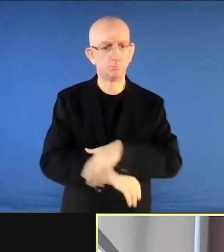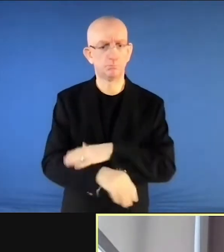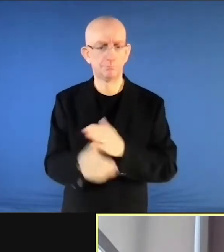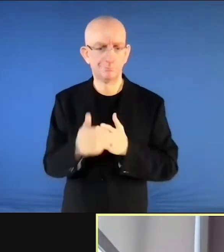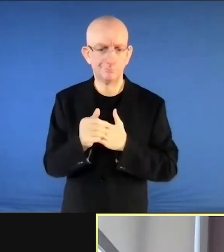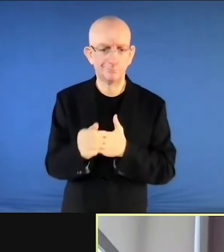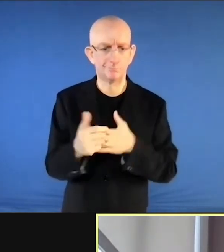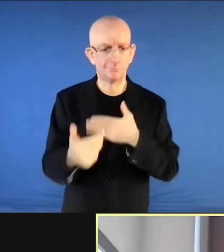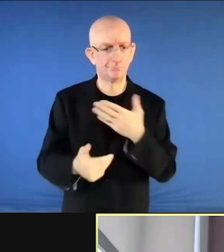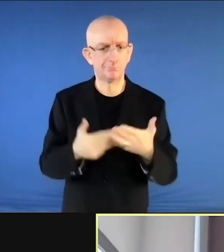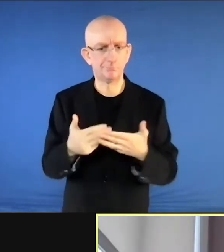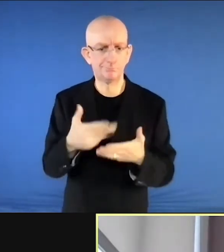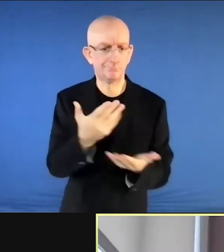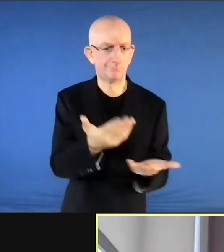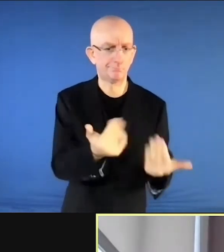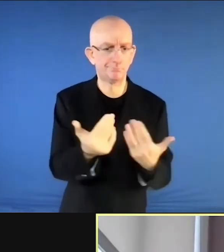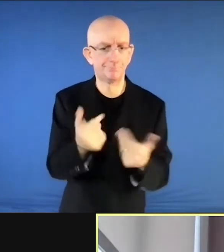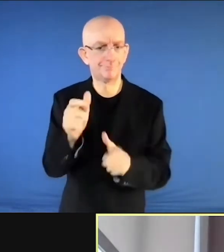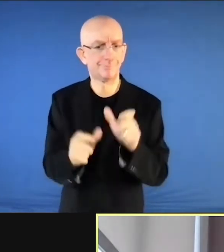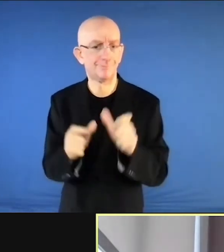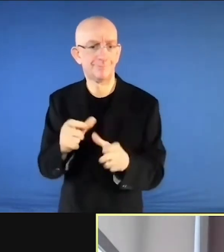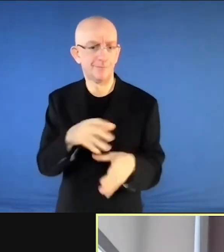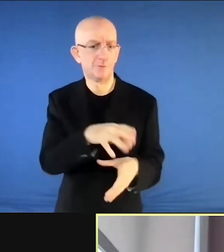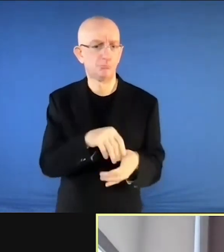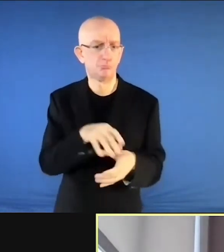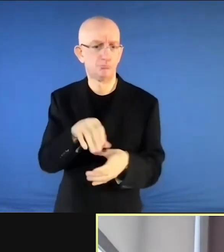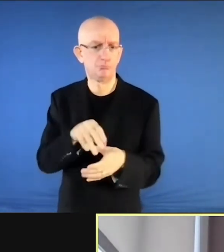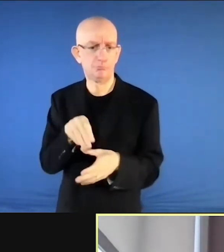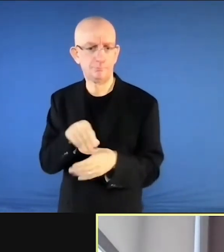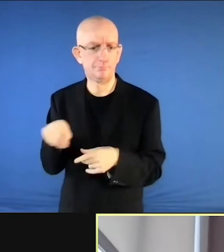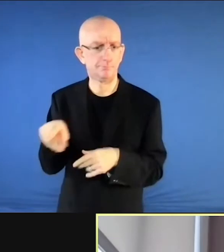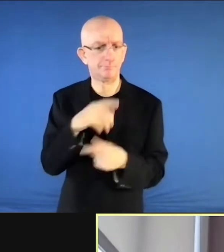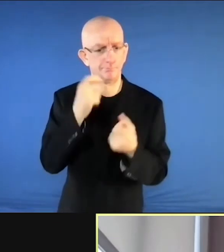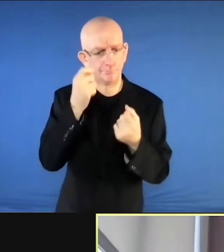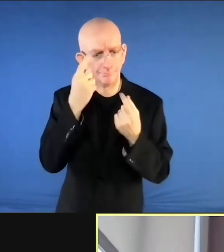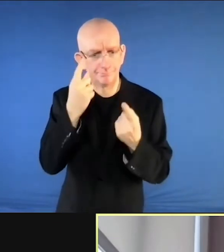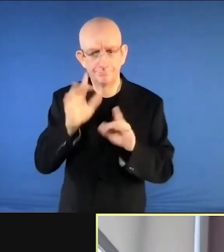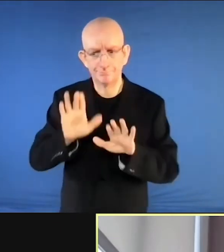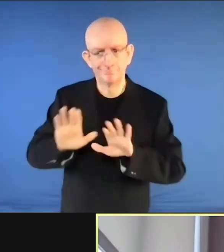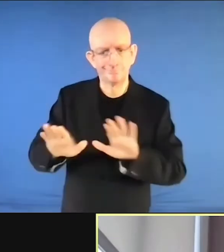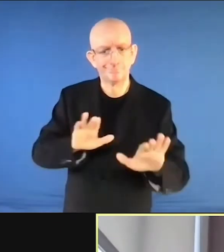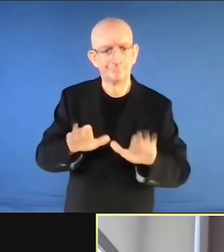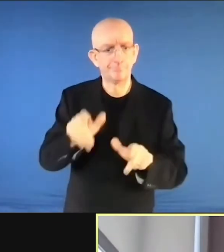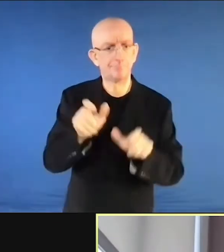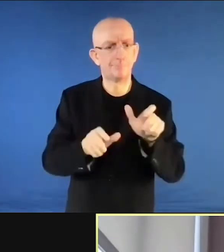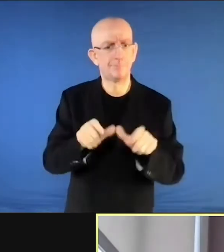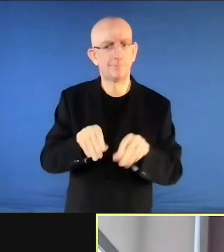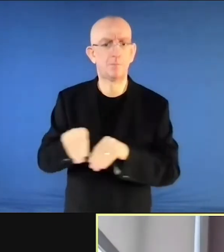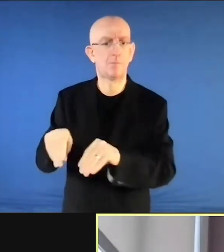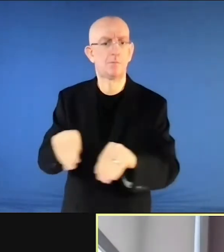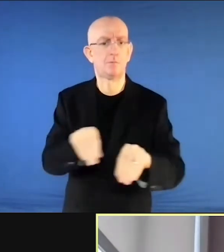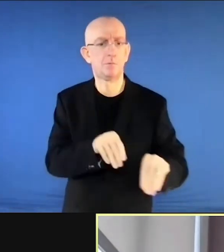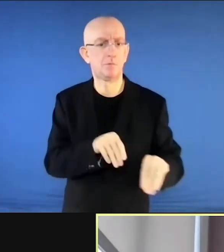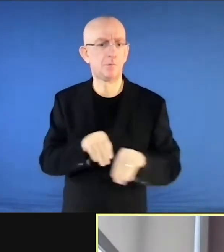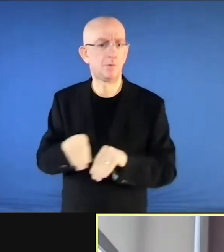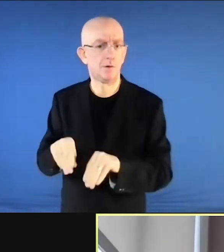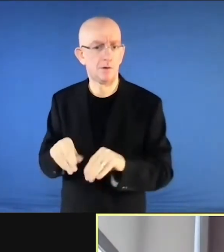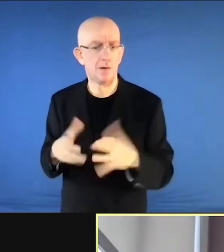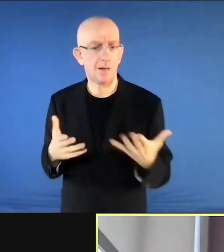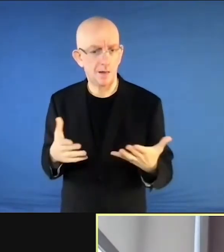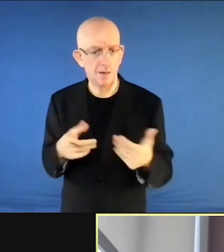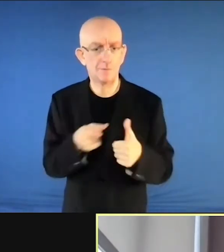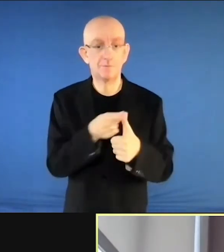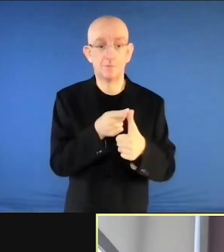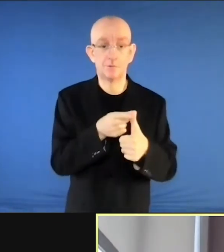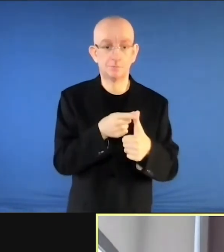all, but also of governmental organizations, non-governmental organizations, and researchers. Workshops were organized